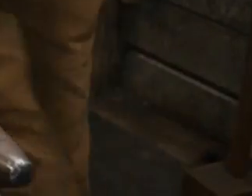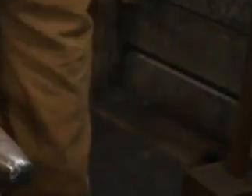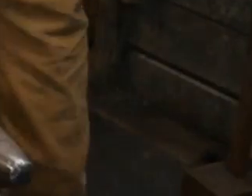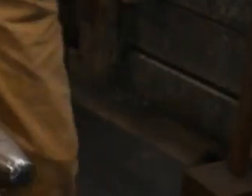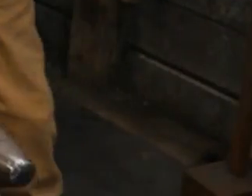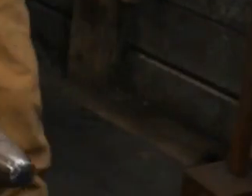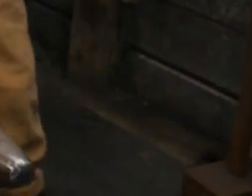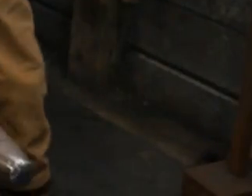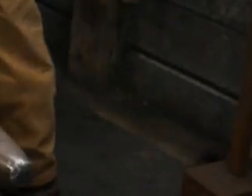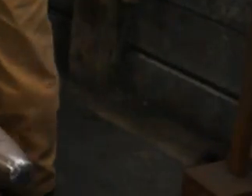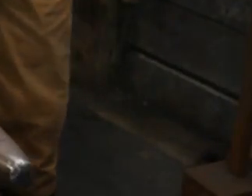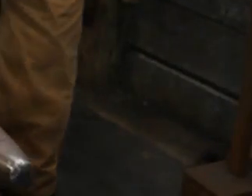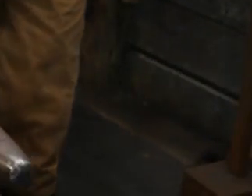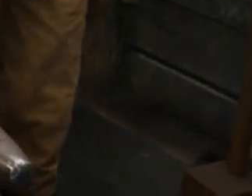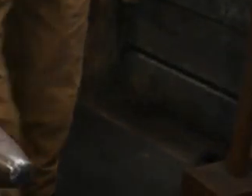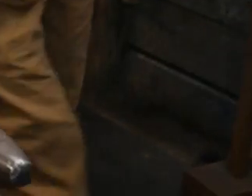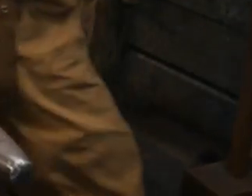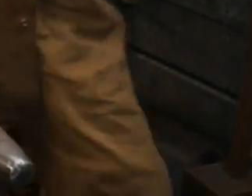pieces out of it.